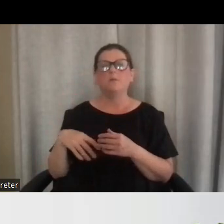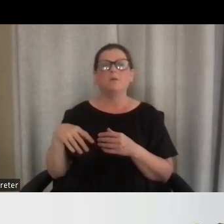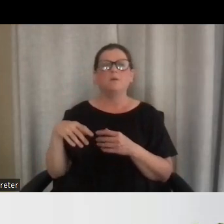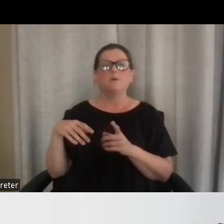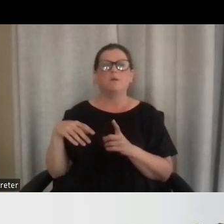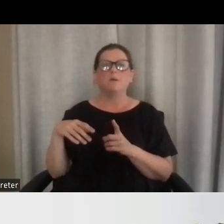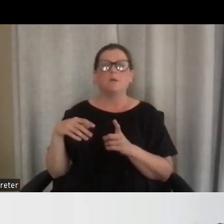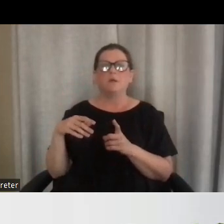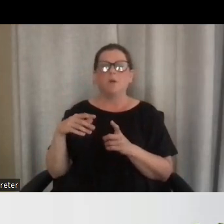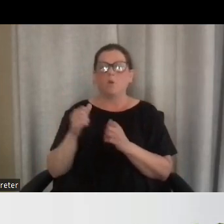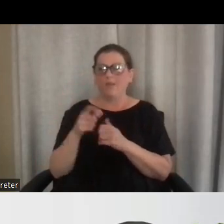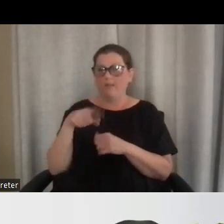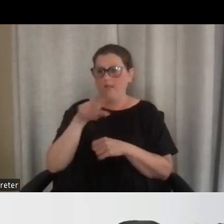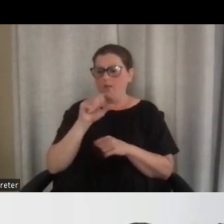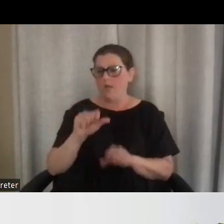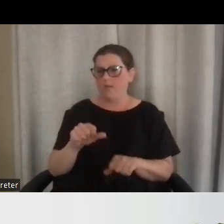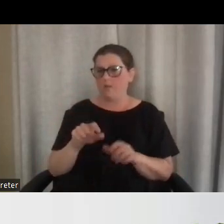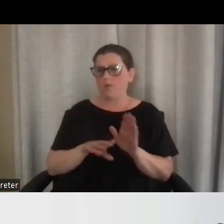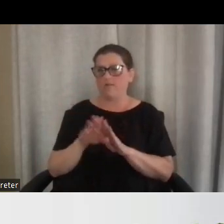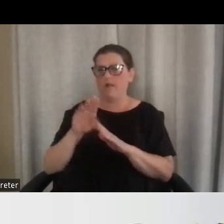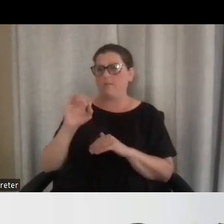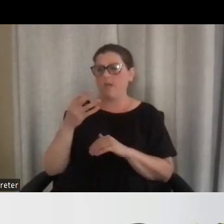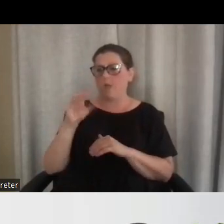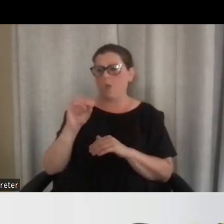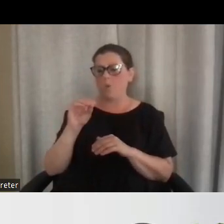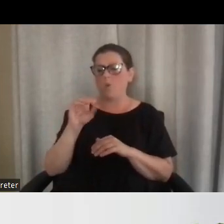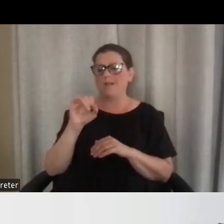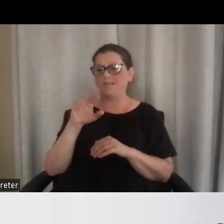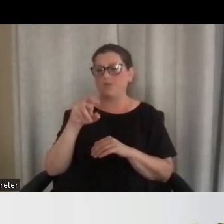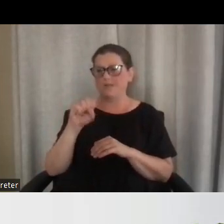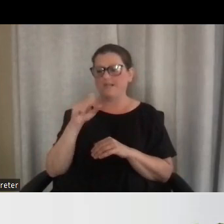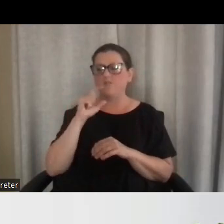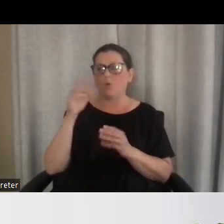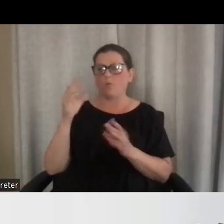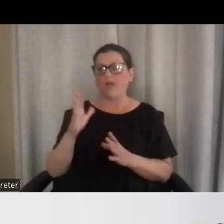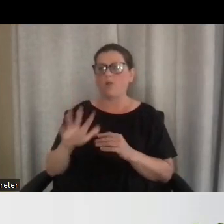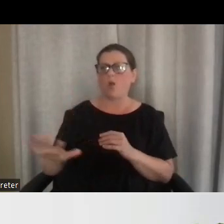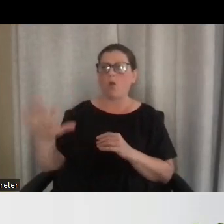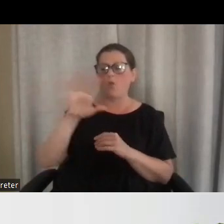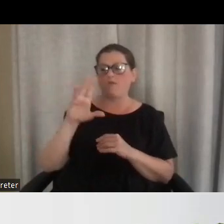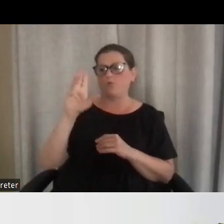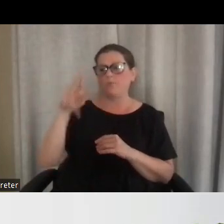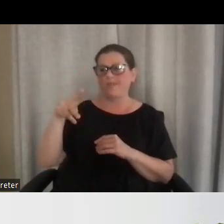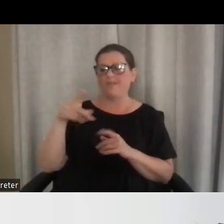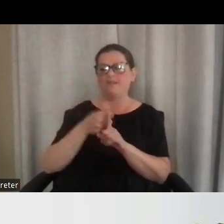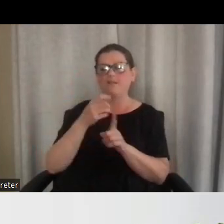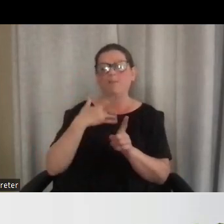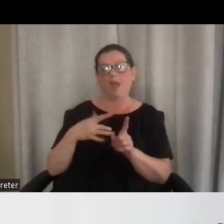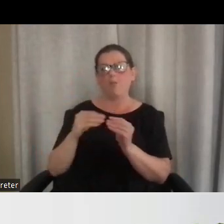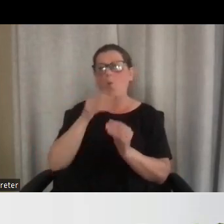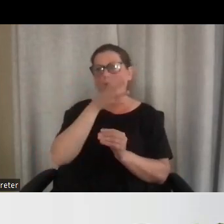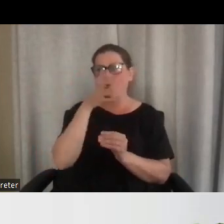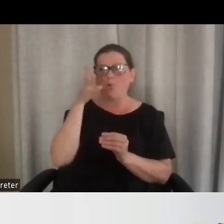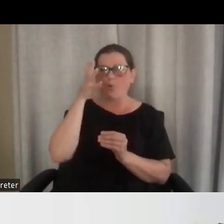both develop an ECHO series for providers across the UP, which is a rural area serving many